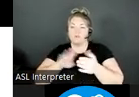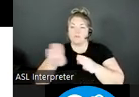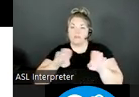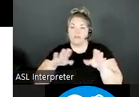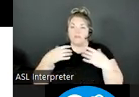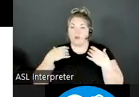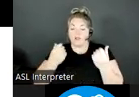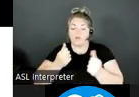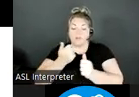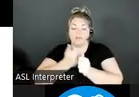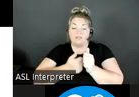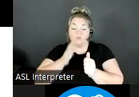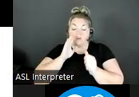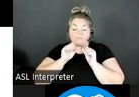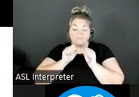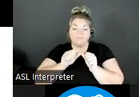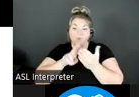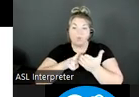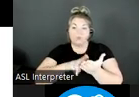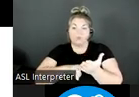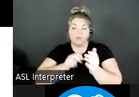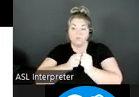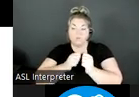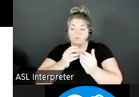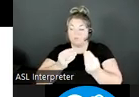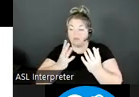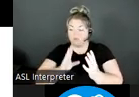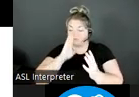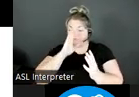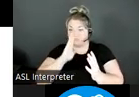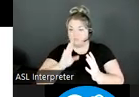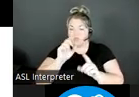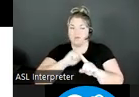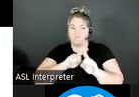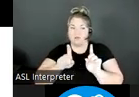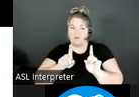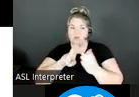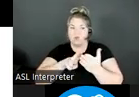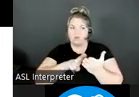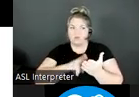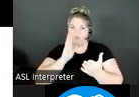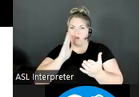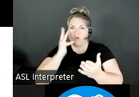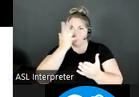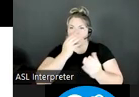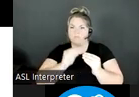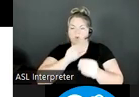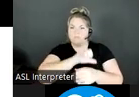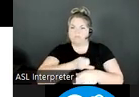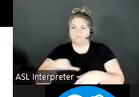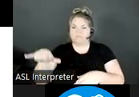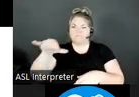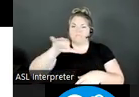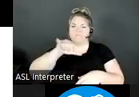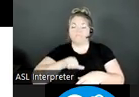So each would continue to contract with providers, but the contracts would look more similar between state agencies and also with